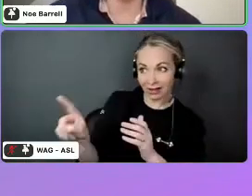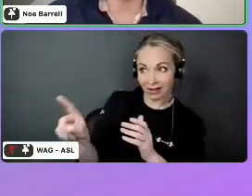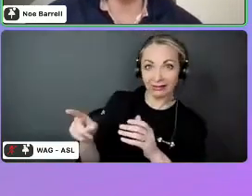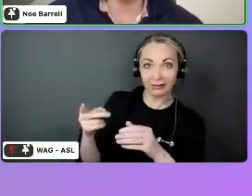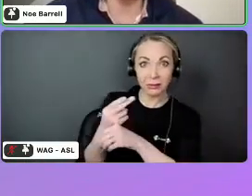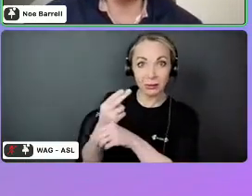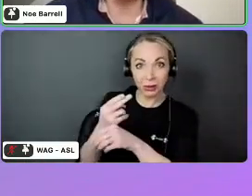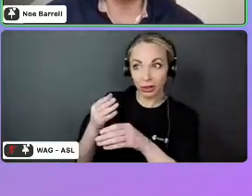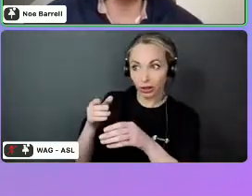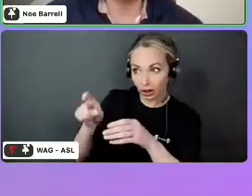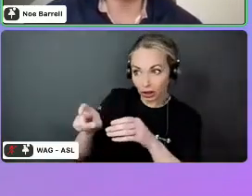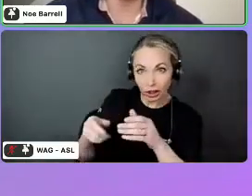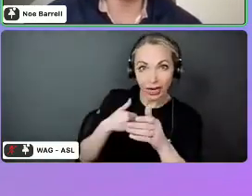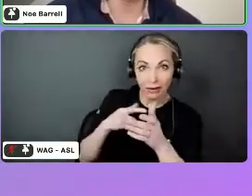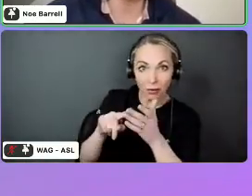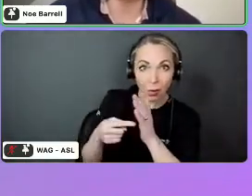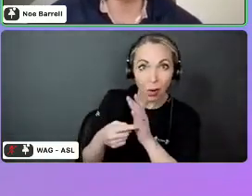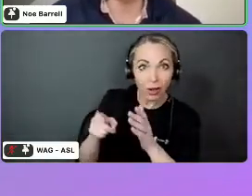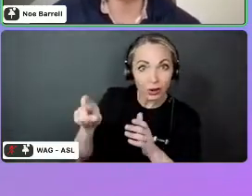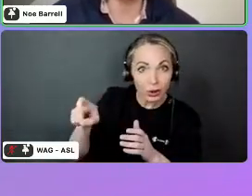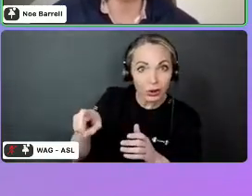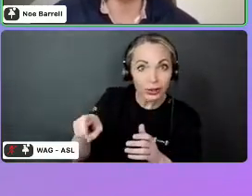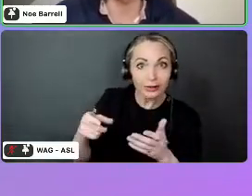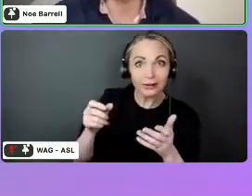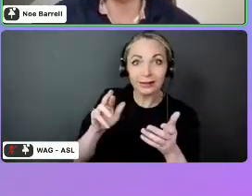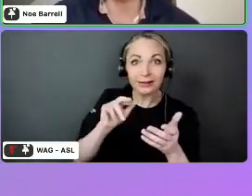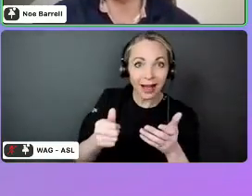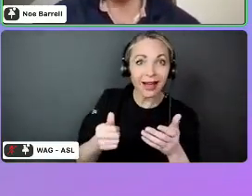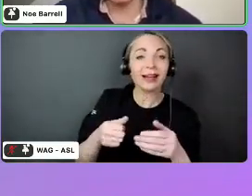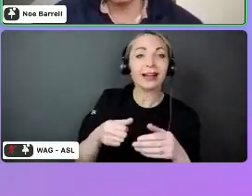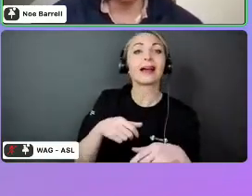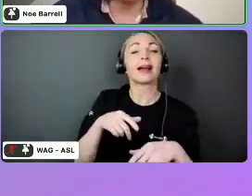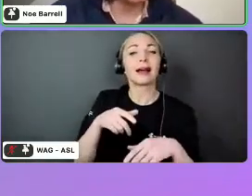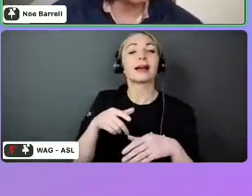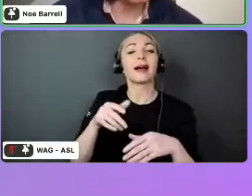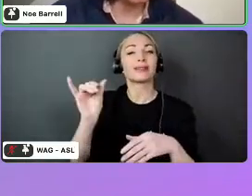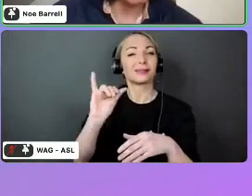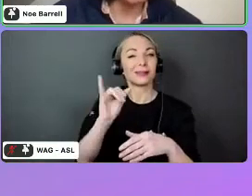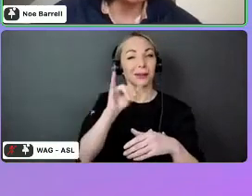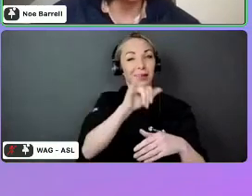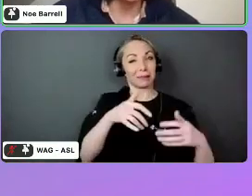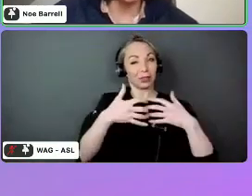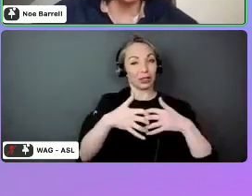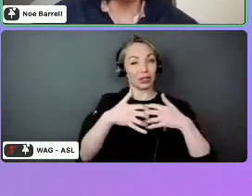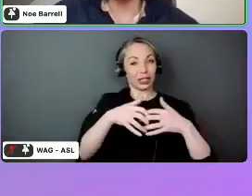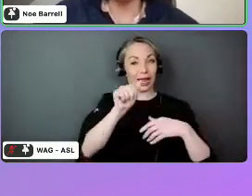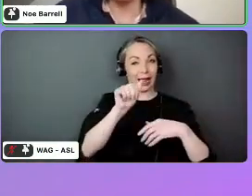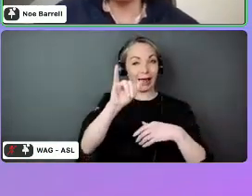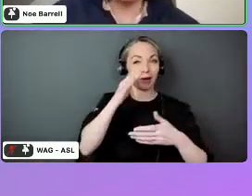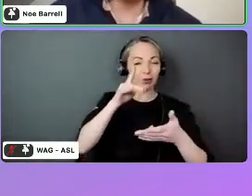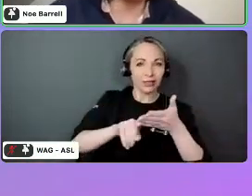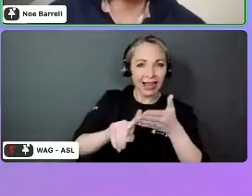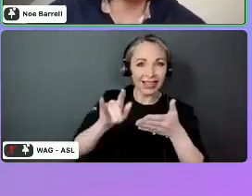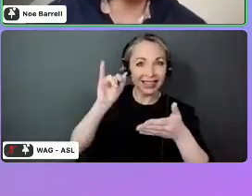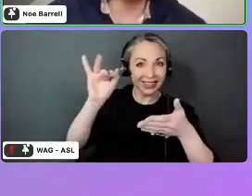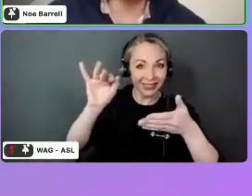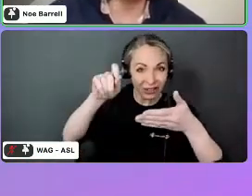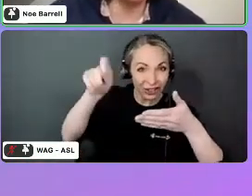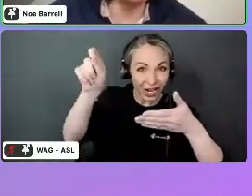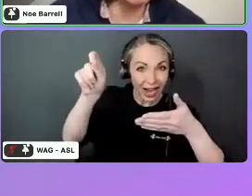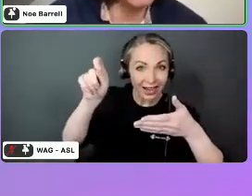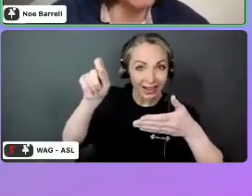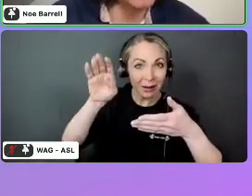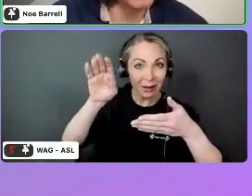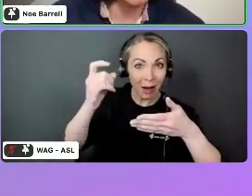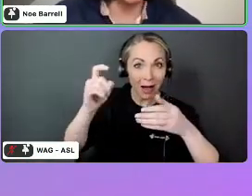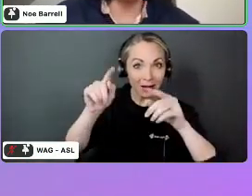And it will also suggest that checkbox is the correct role in this case. And so one more example here through the interactive